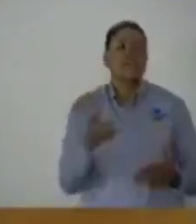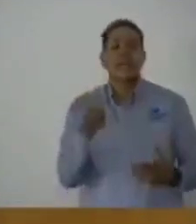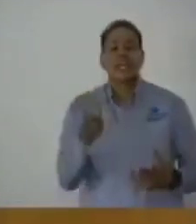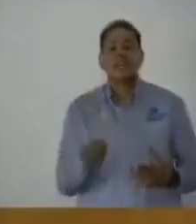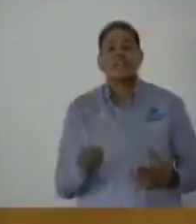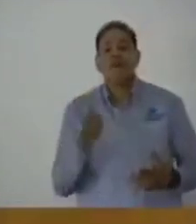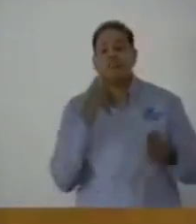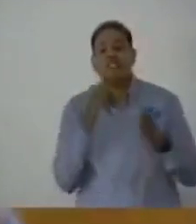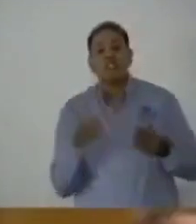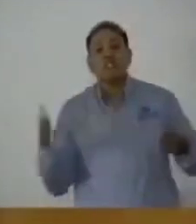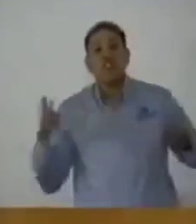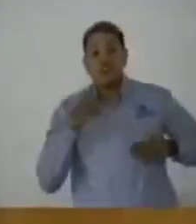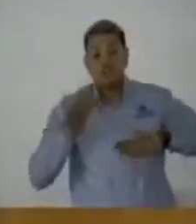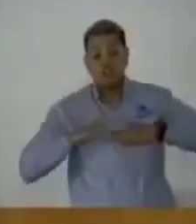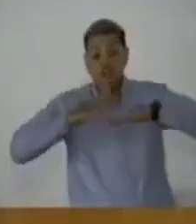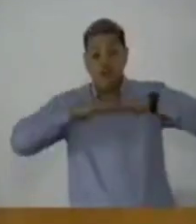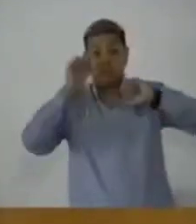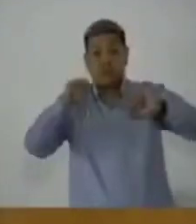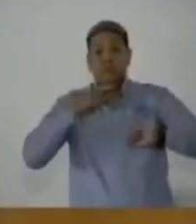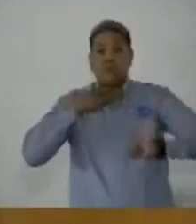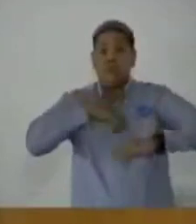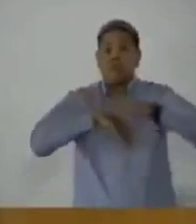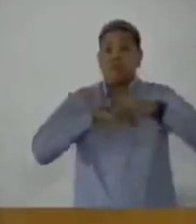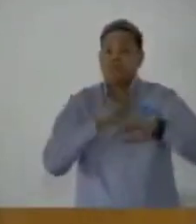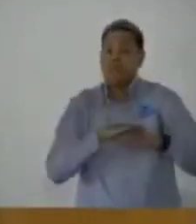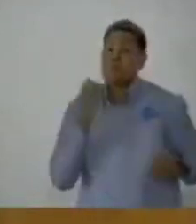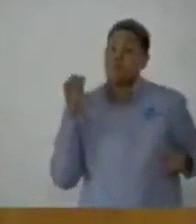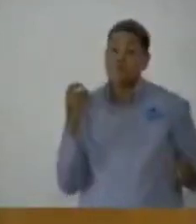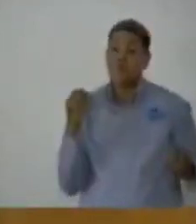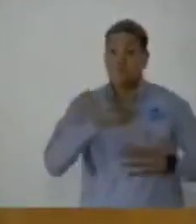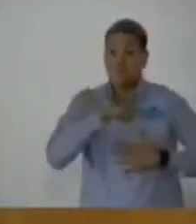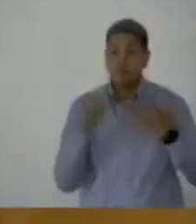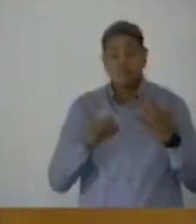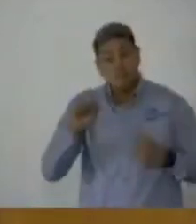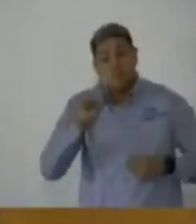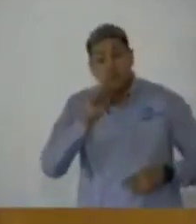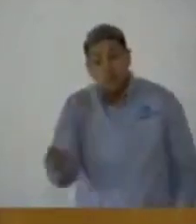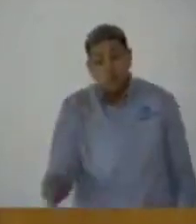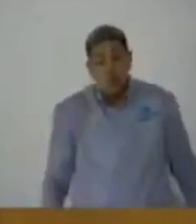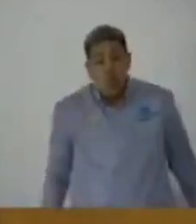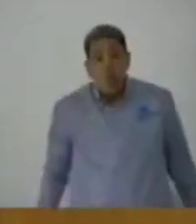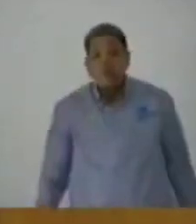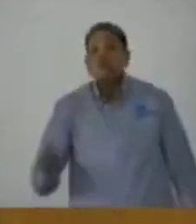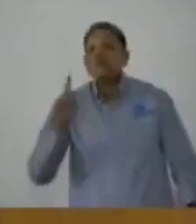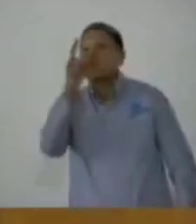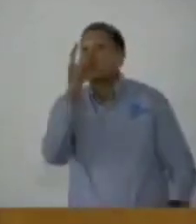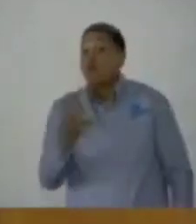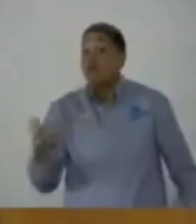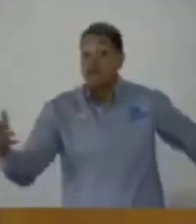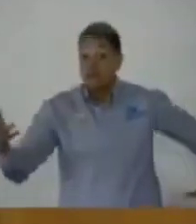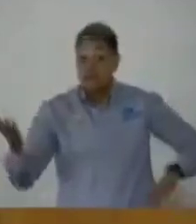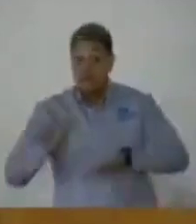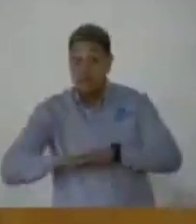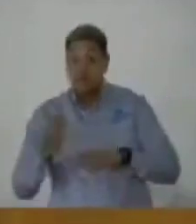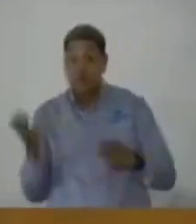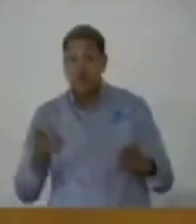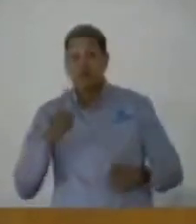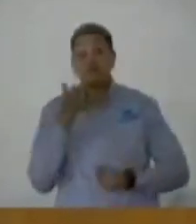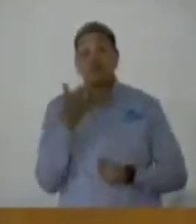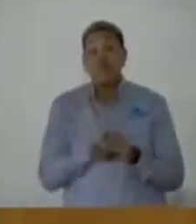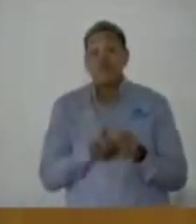the general increase can be based on multiple things, that is true. One of the things is that